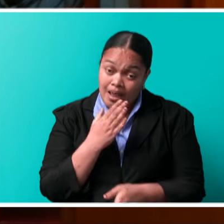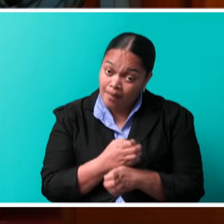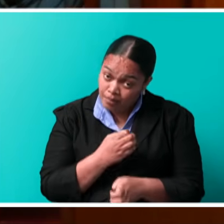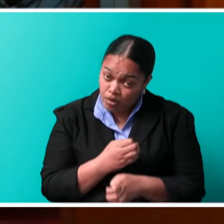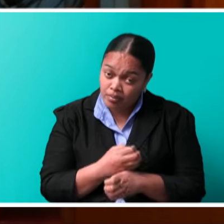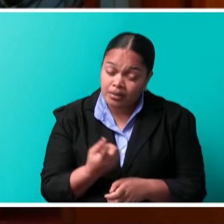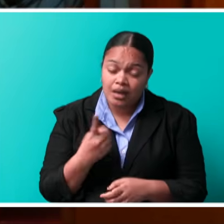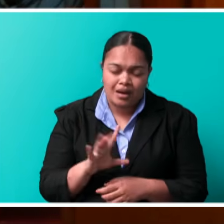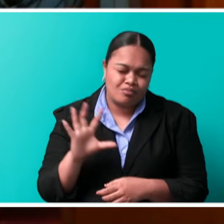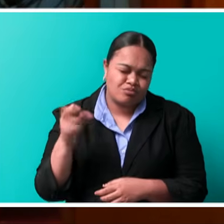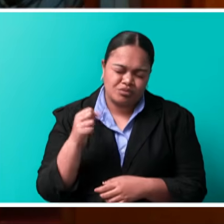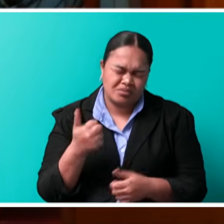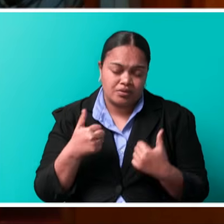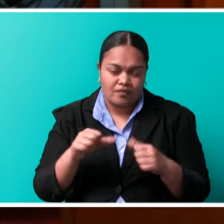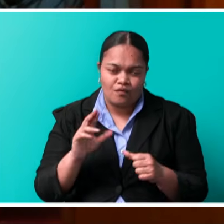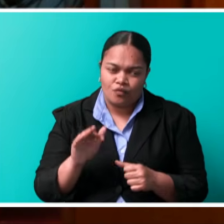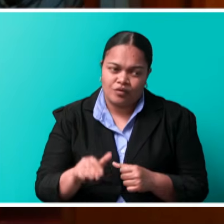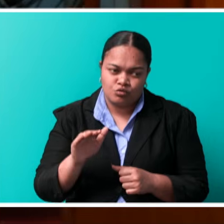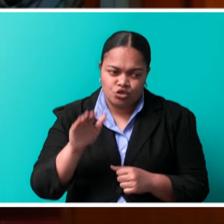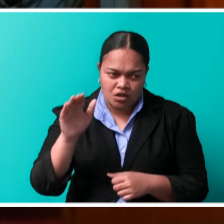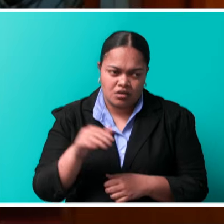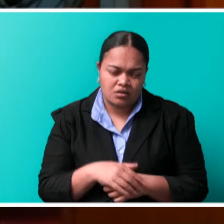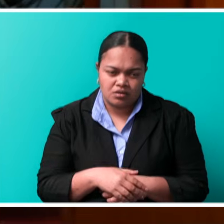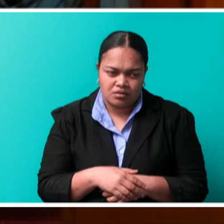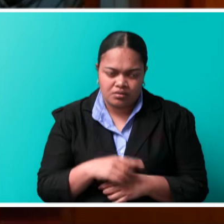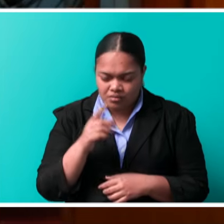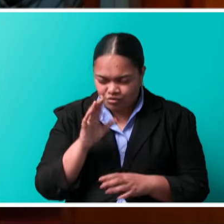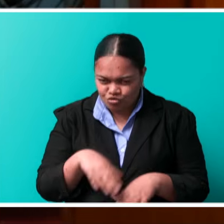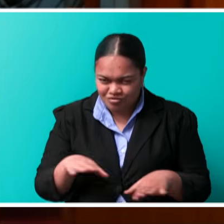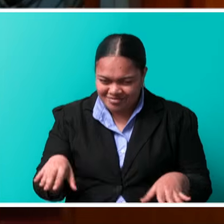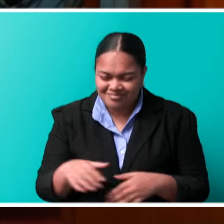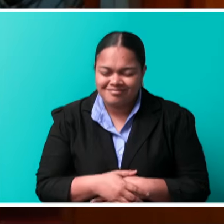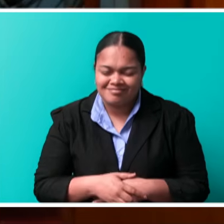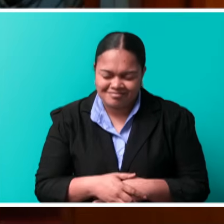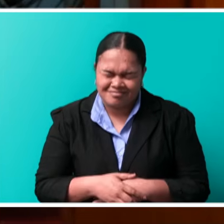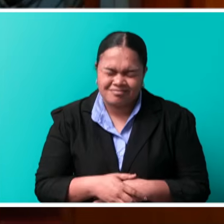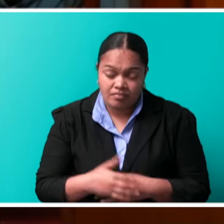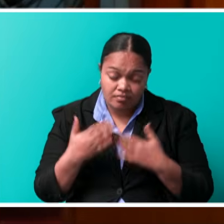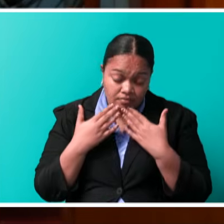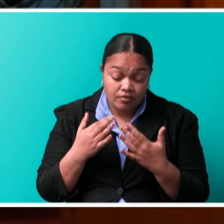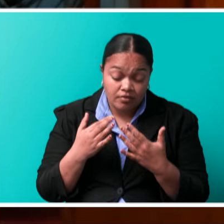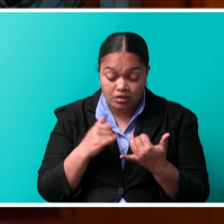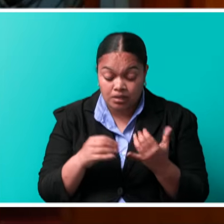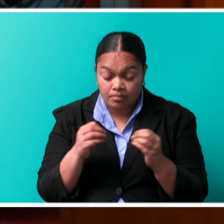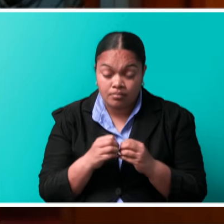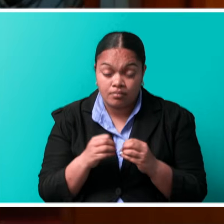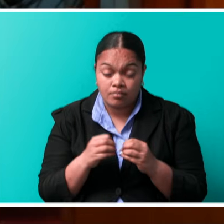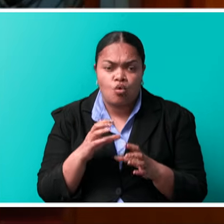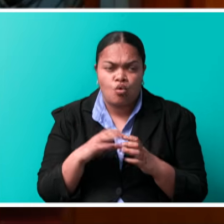and prosperity for future generations. We have asked our subcommittee on legislation to speed